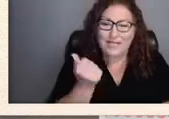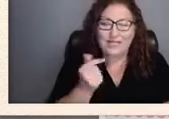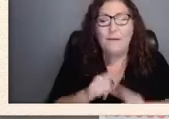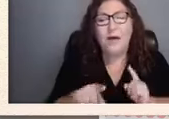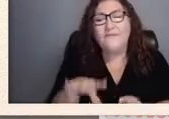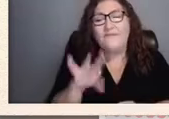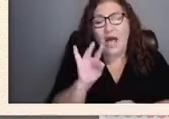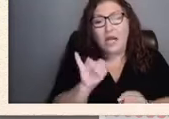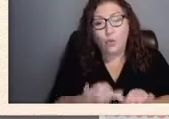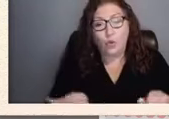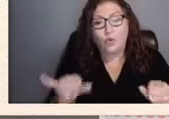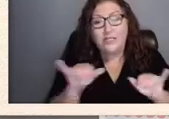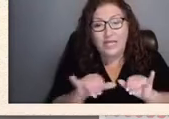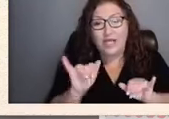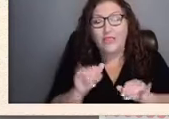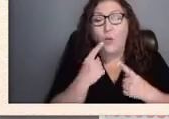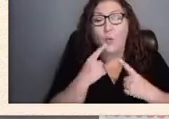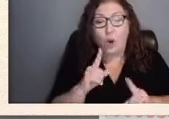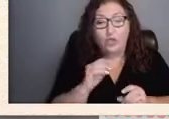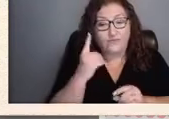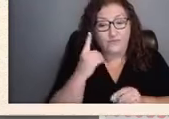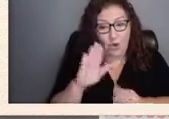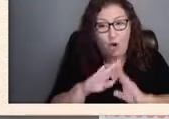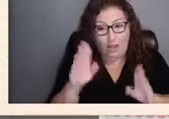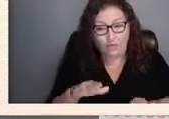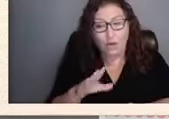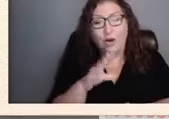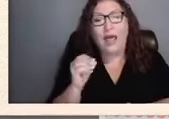that works in your household and trying to stick with it